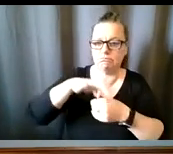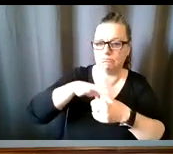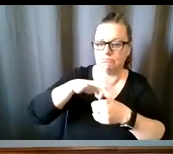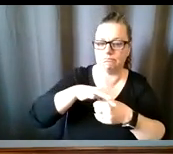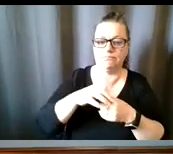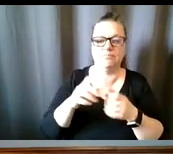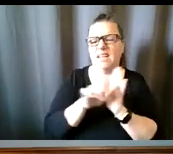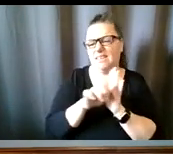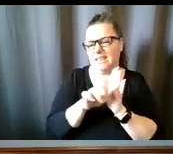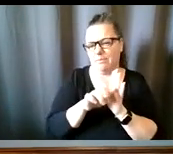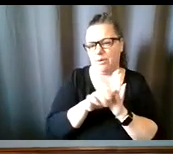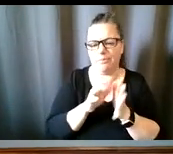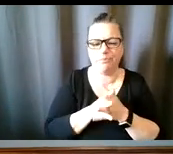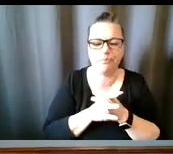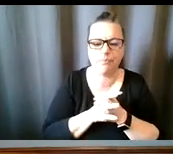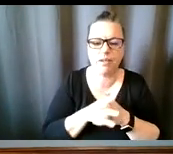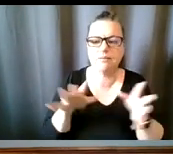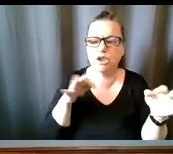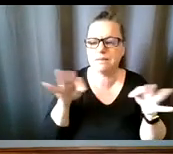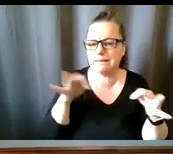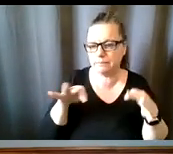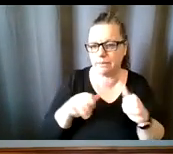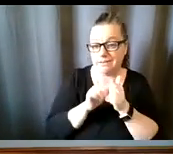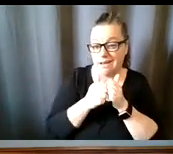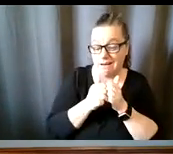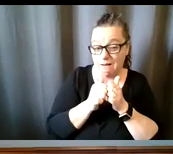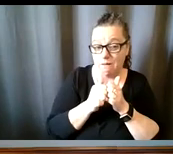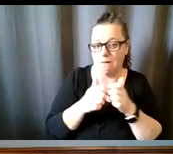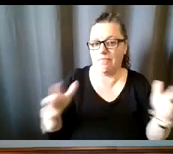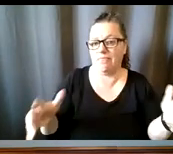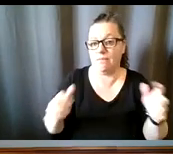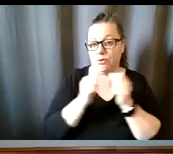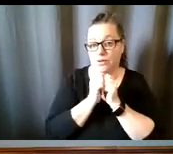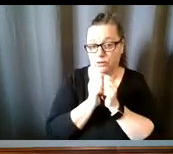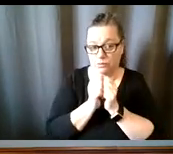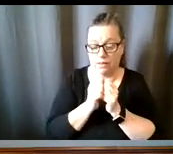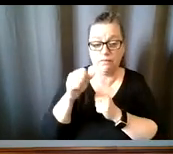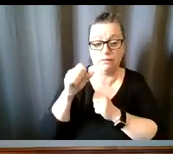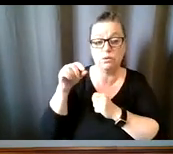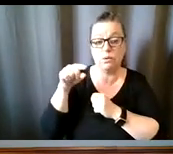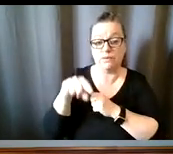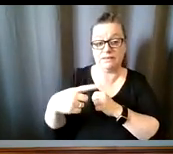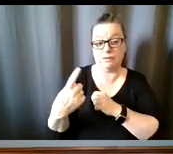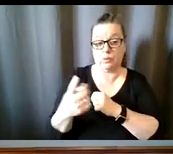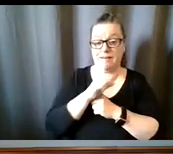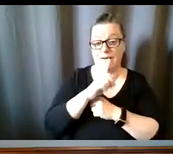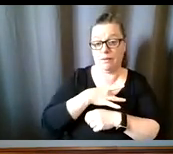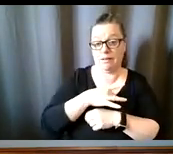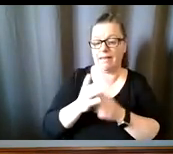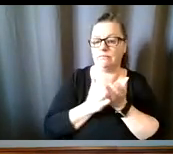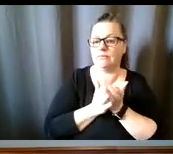just an example I pulled off the internet, kind of explains how they put that together. So this is one that I really like. It is the